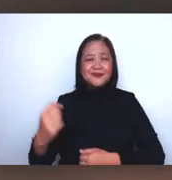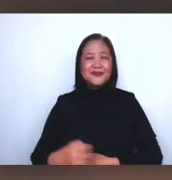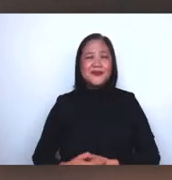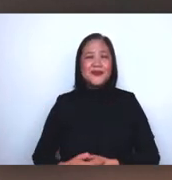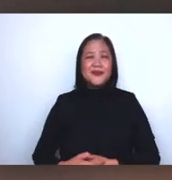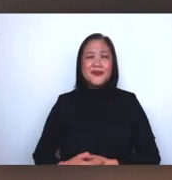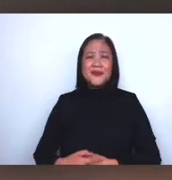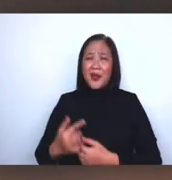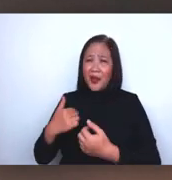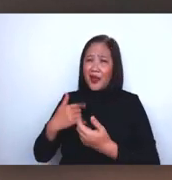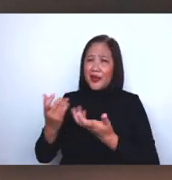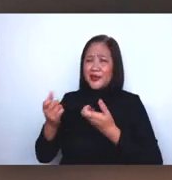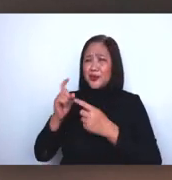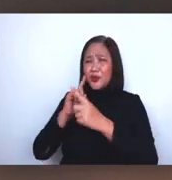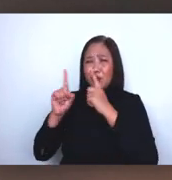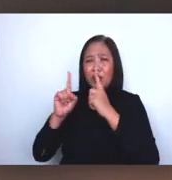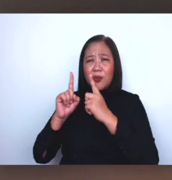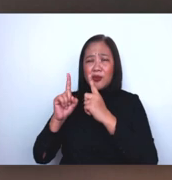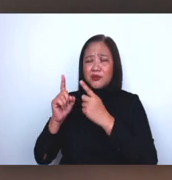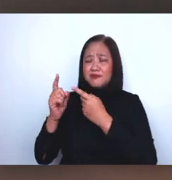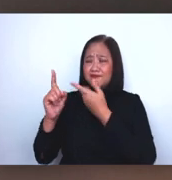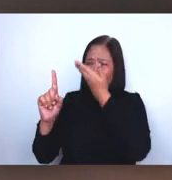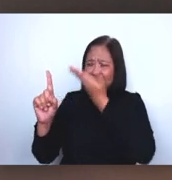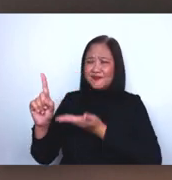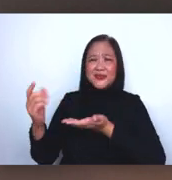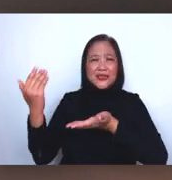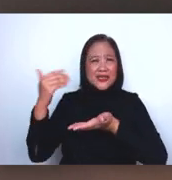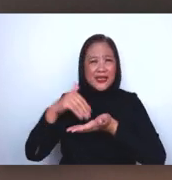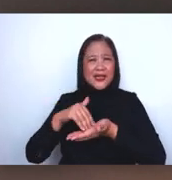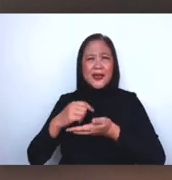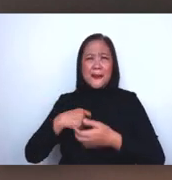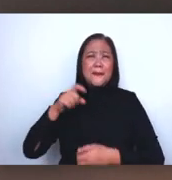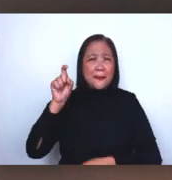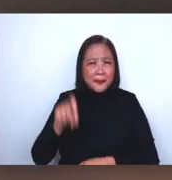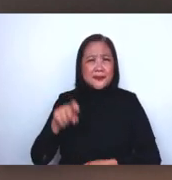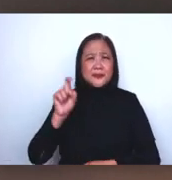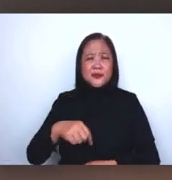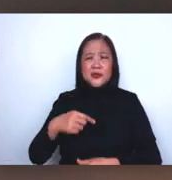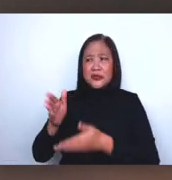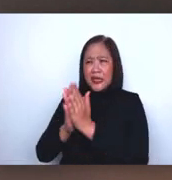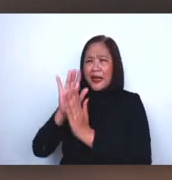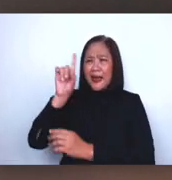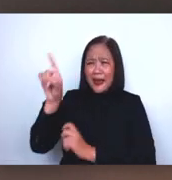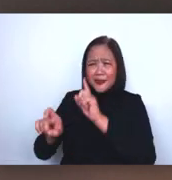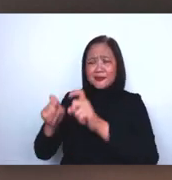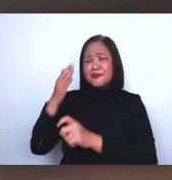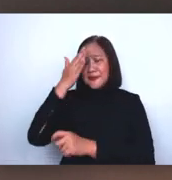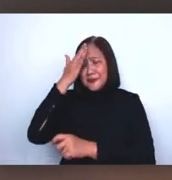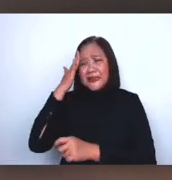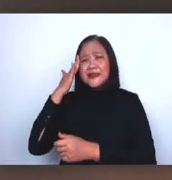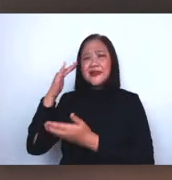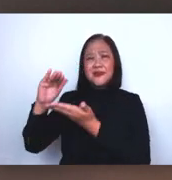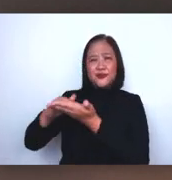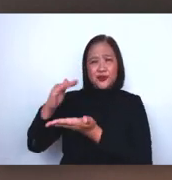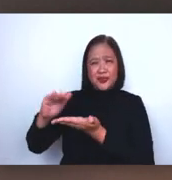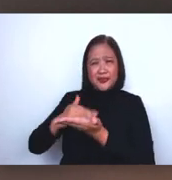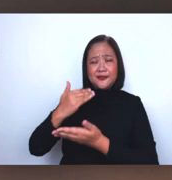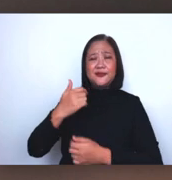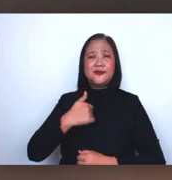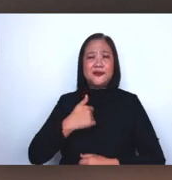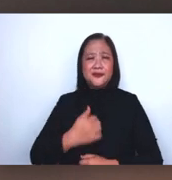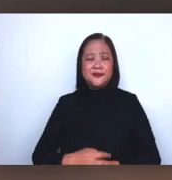and talk to you once more. I must ask you to forgive me.